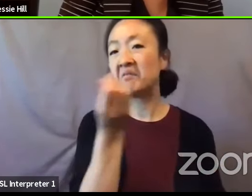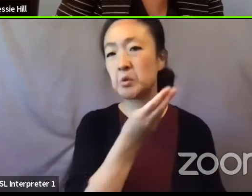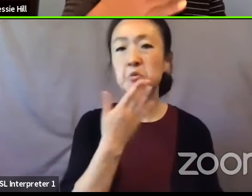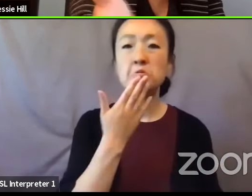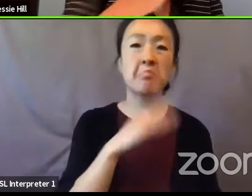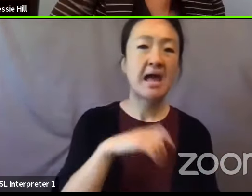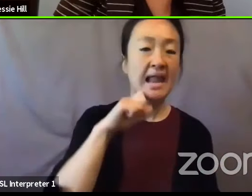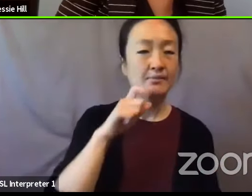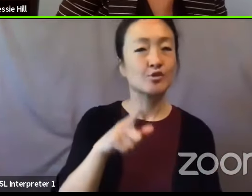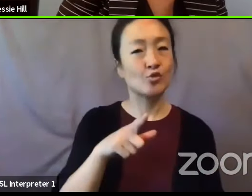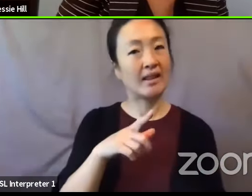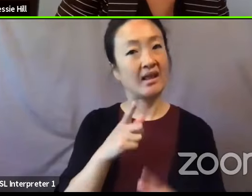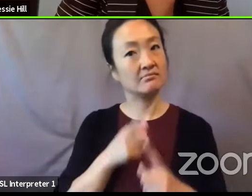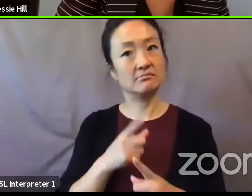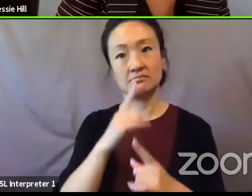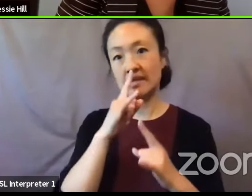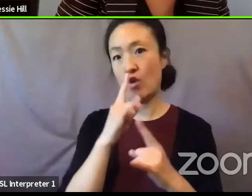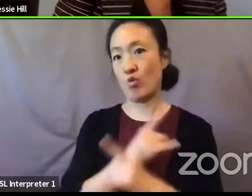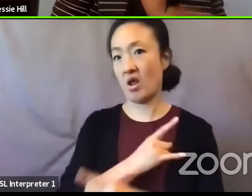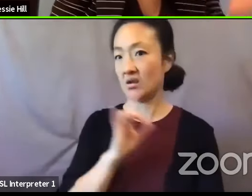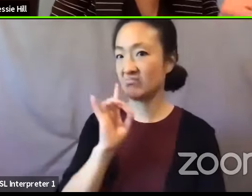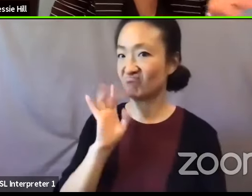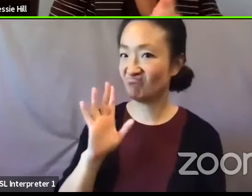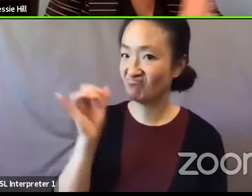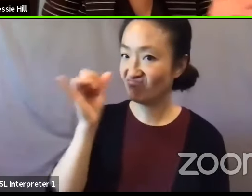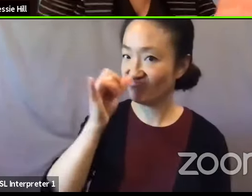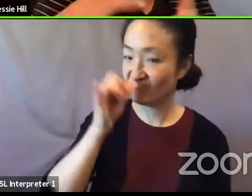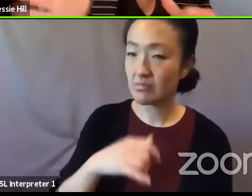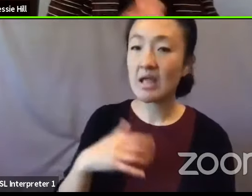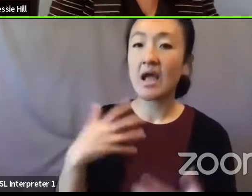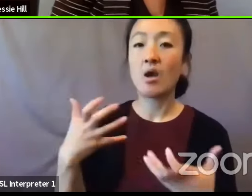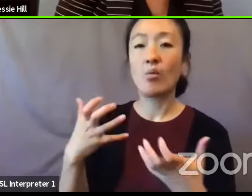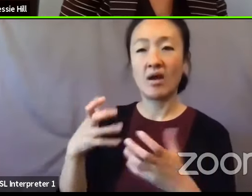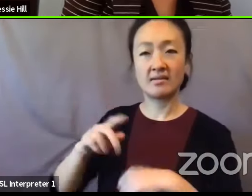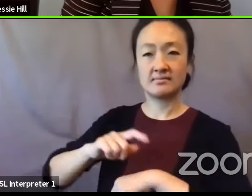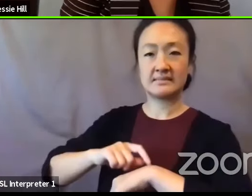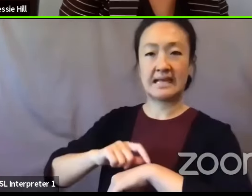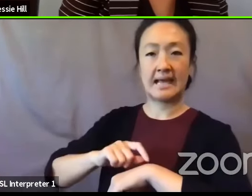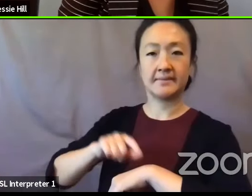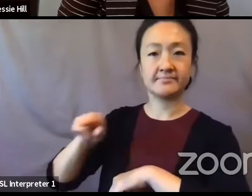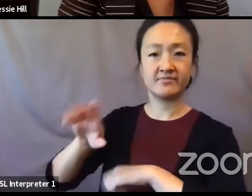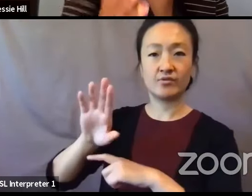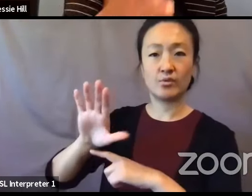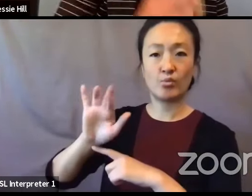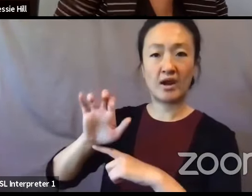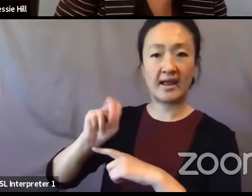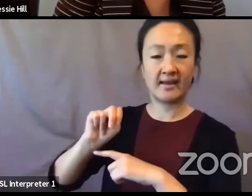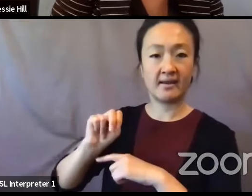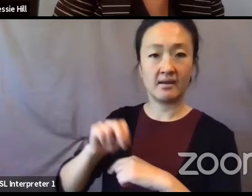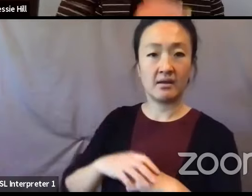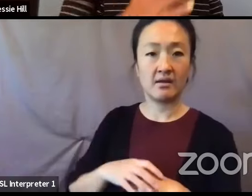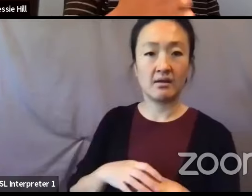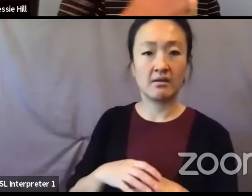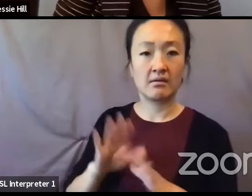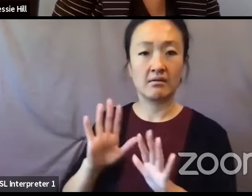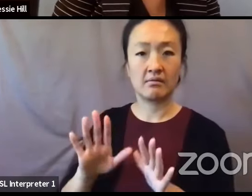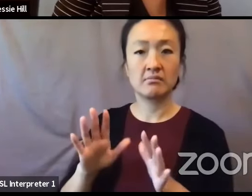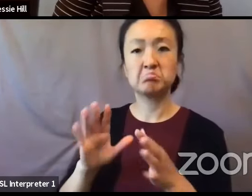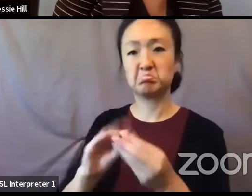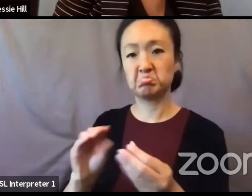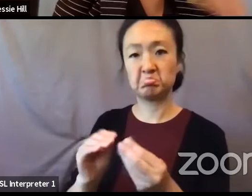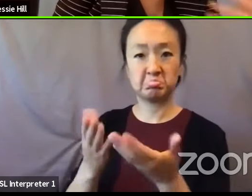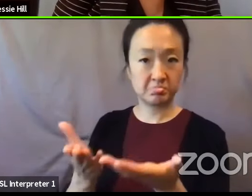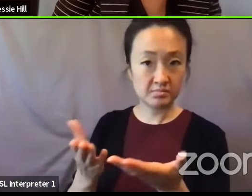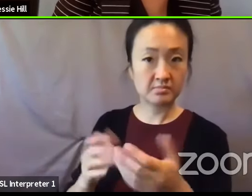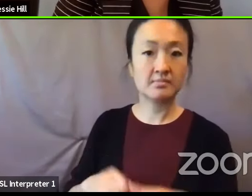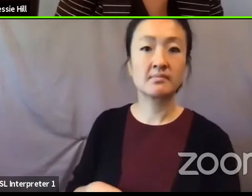particularly ironic. But I want to give Bryan a chance. I think we want to move soon to Q&A, but I want to give Bryan a chance to talk a little bit,